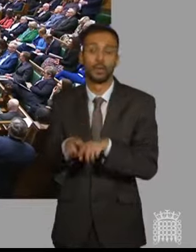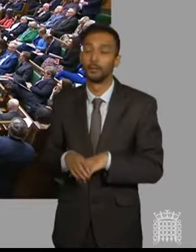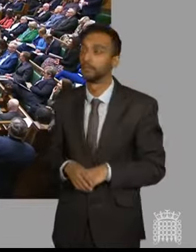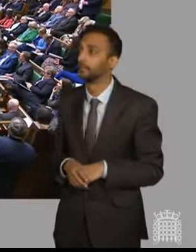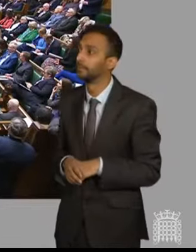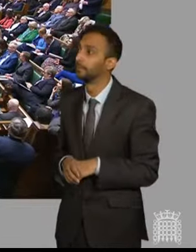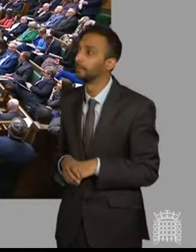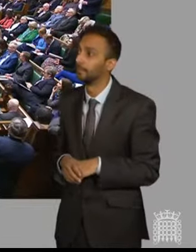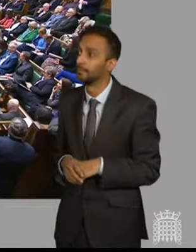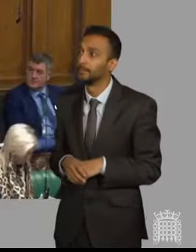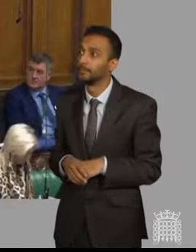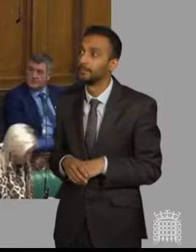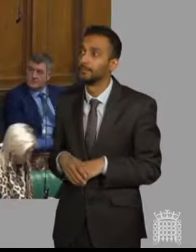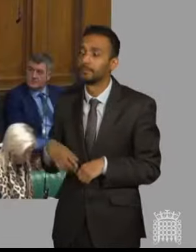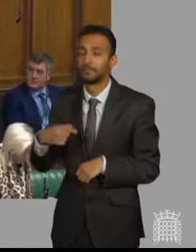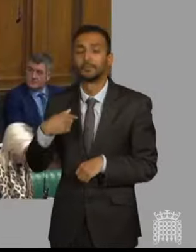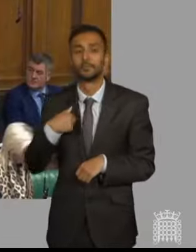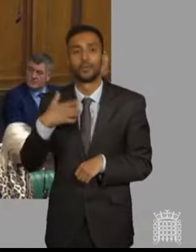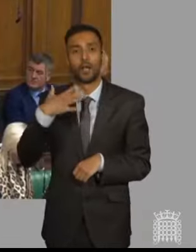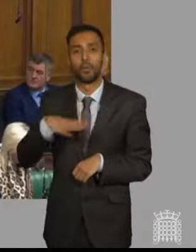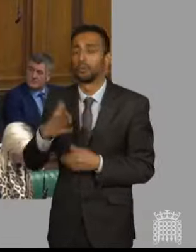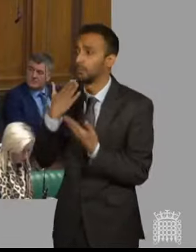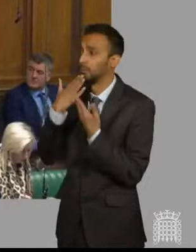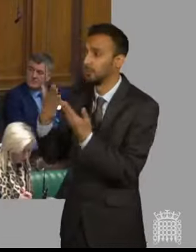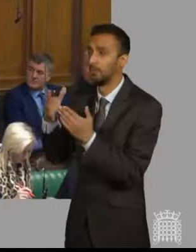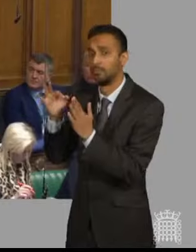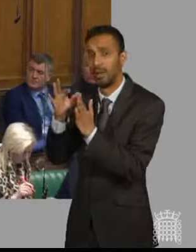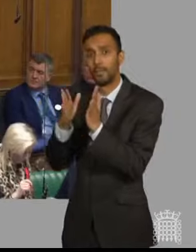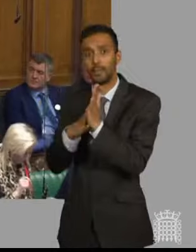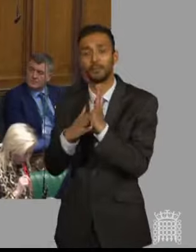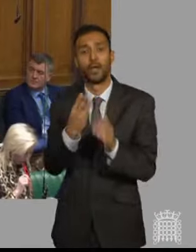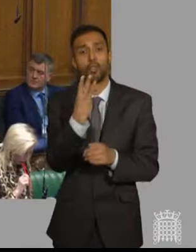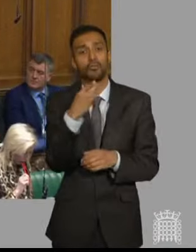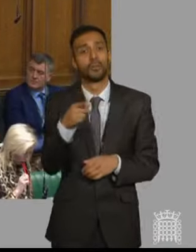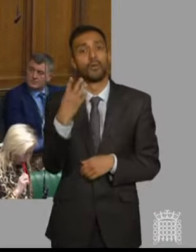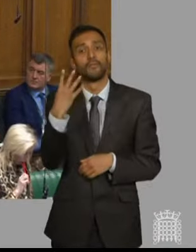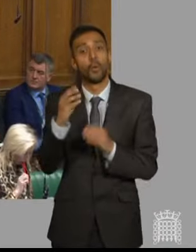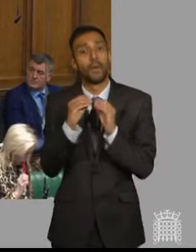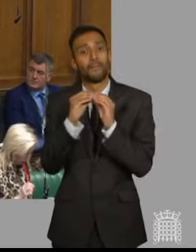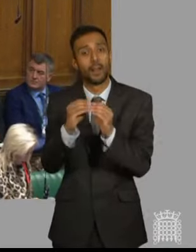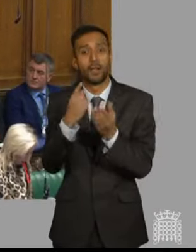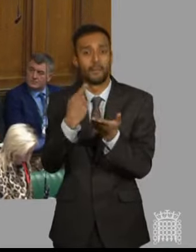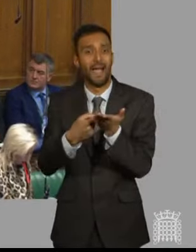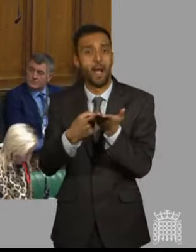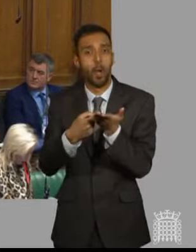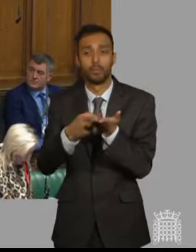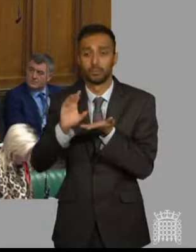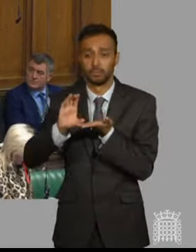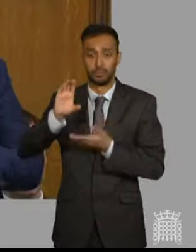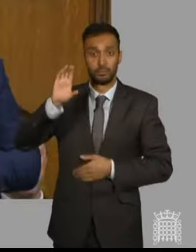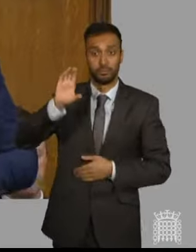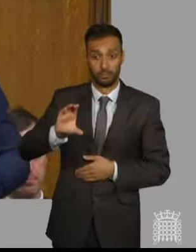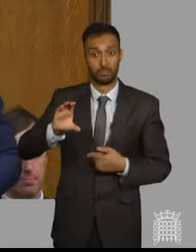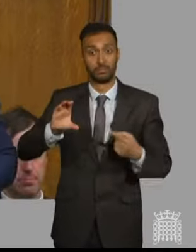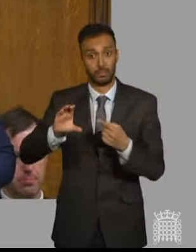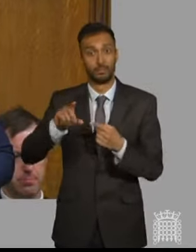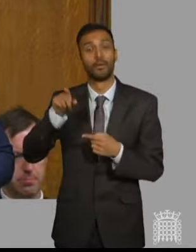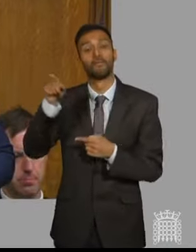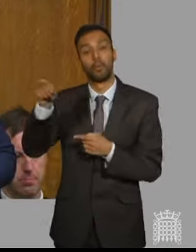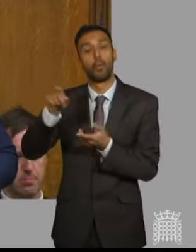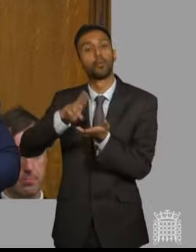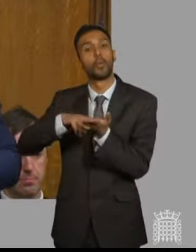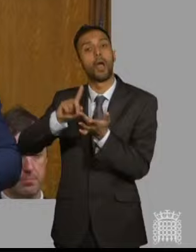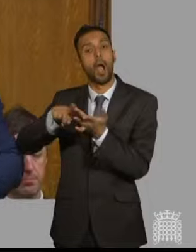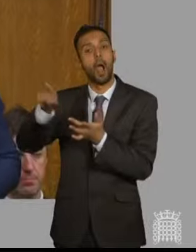billion financial package which is now available to any restored Northern Ireland executive. However, we still need a discussion around the long-term